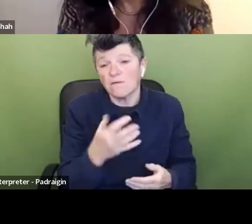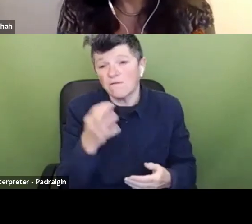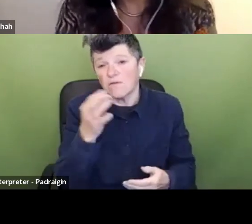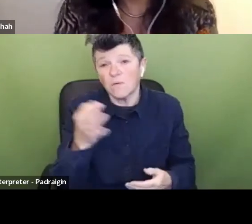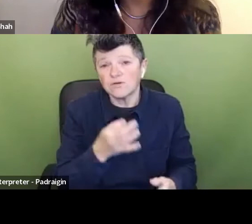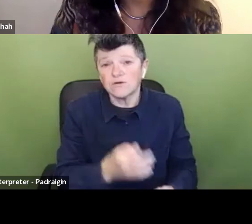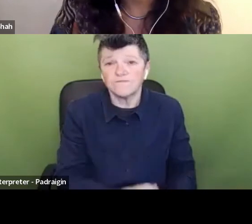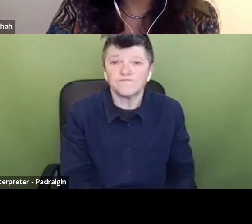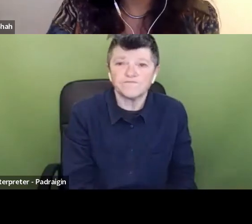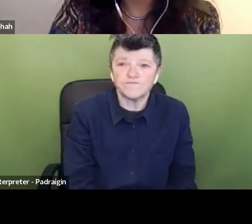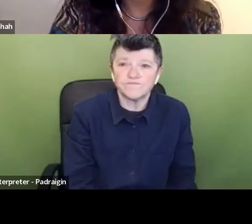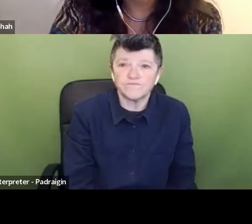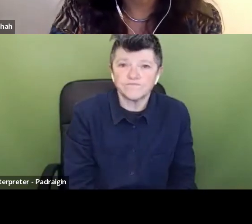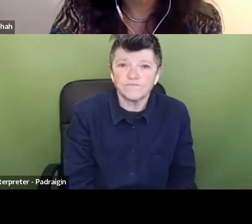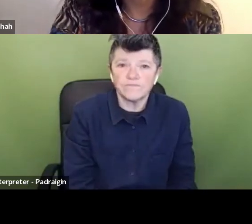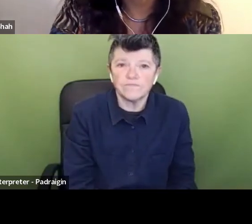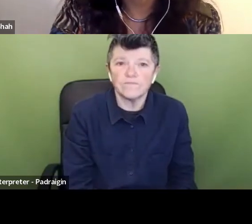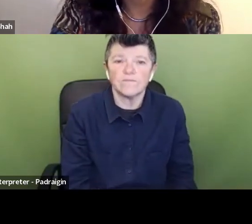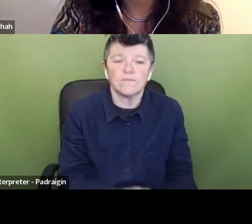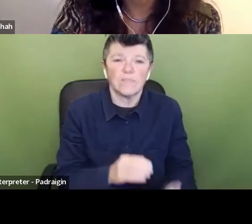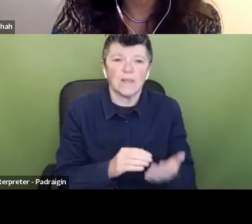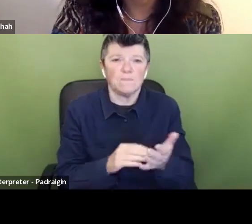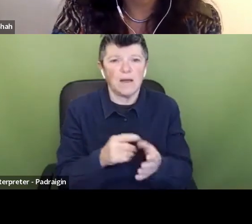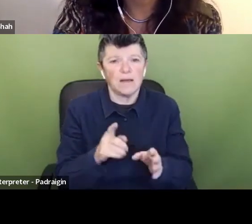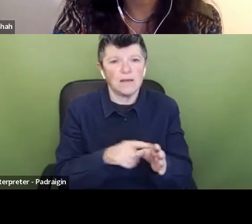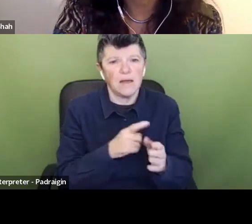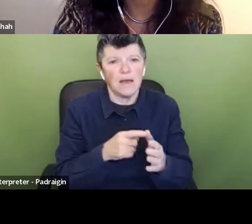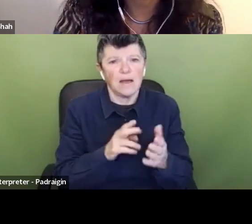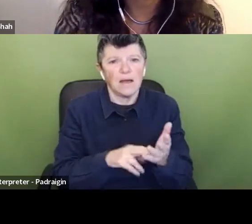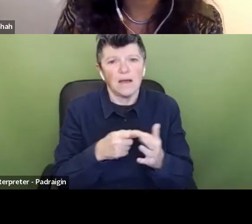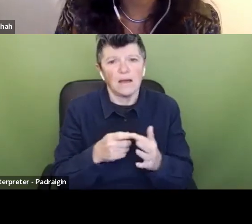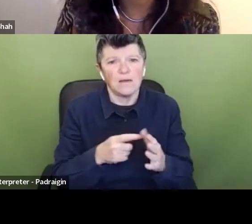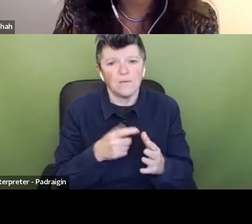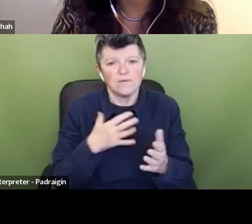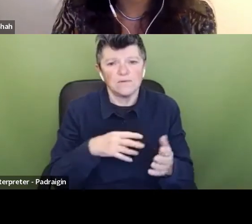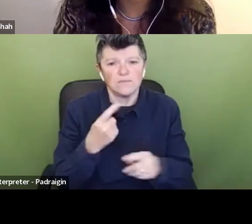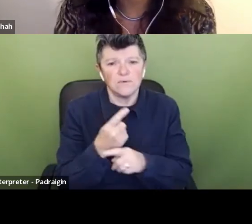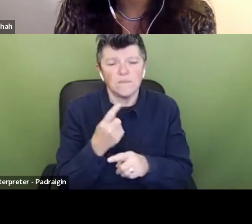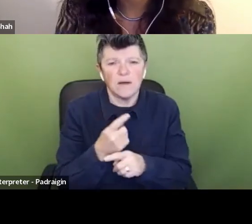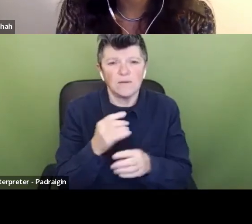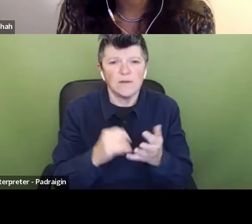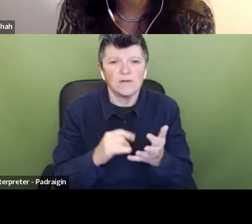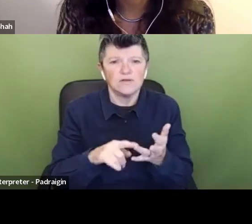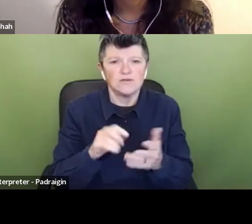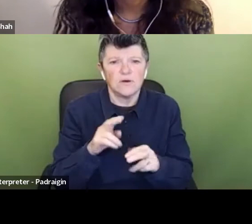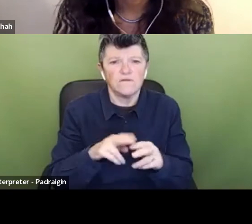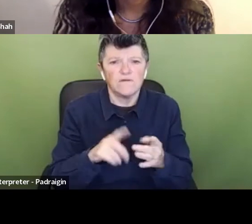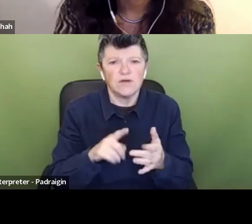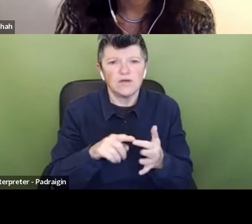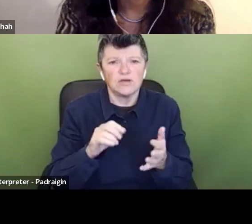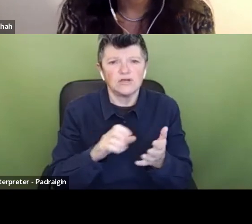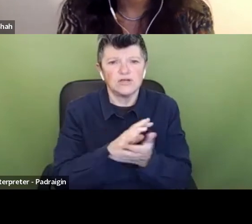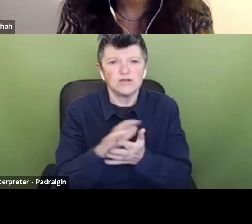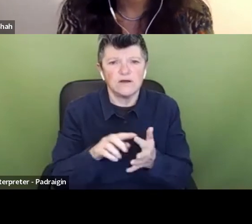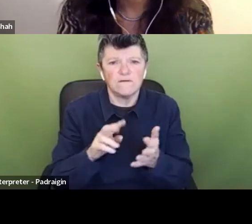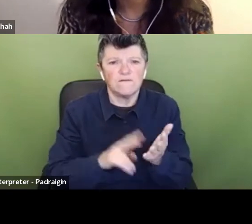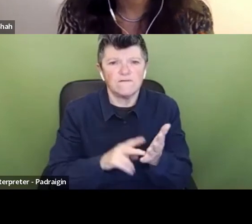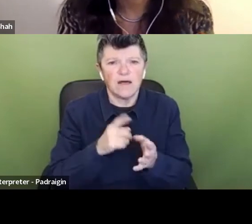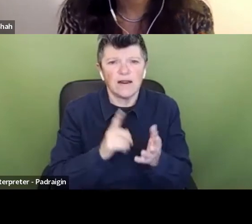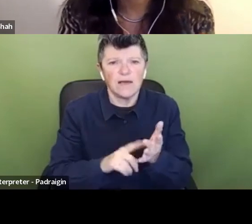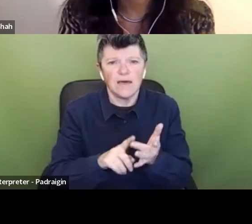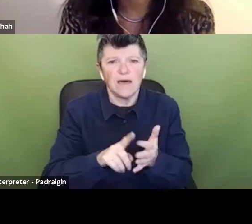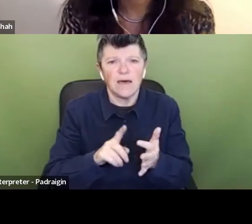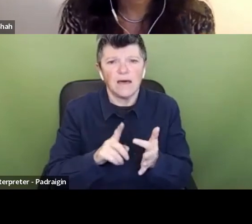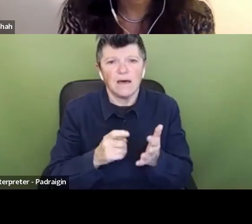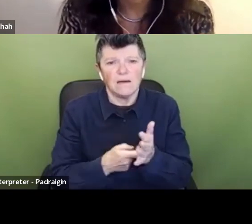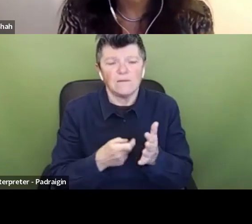Thanks. Mayanka, you were going to make a point about Sophie Chevalier's, but maybe you can elaborate. Oh yeah, I was just going to say that I mean, that's a very